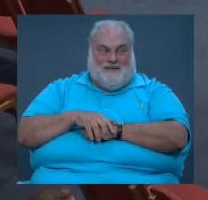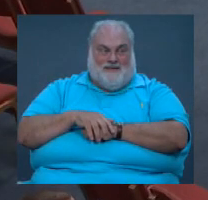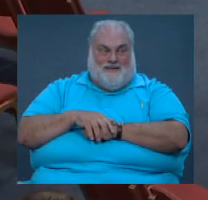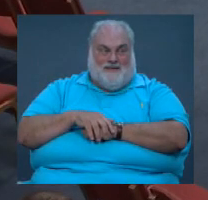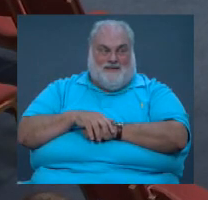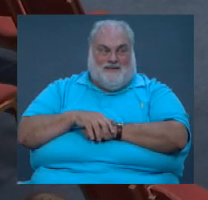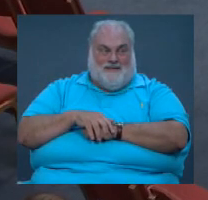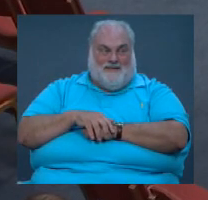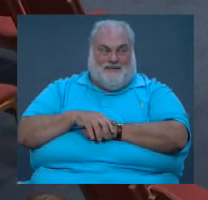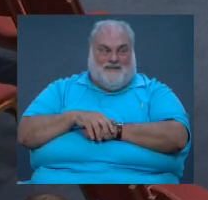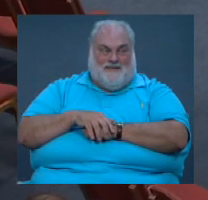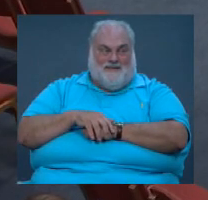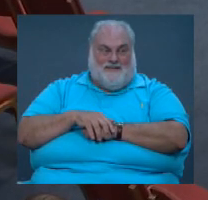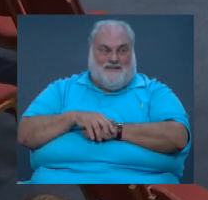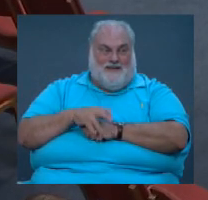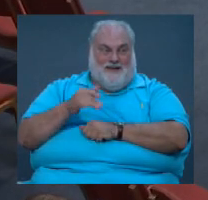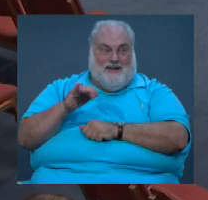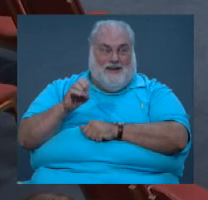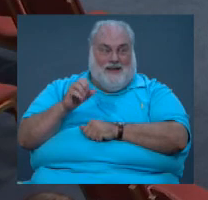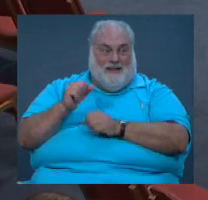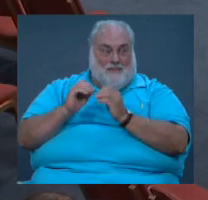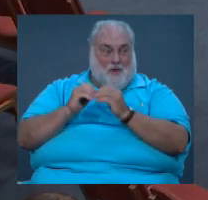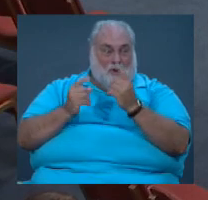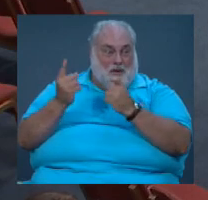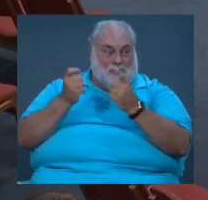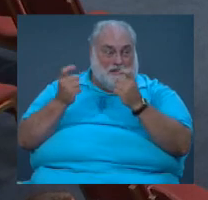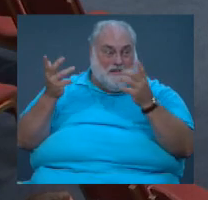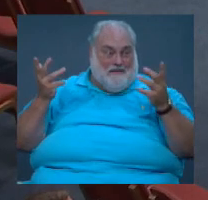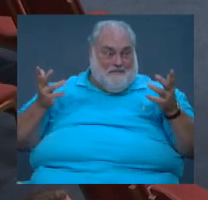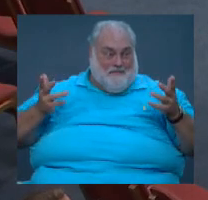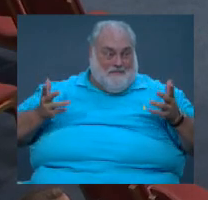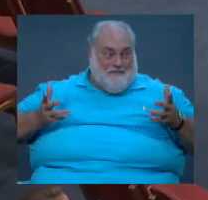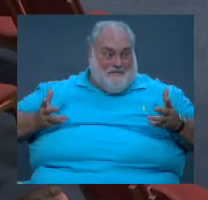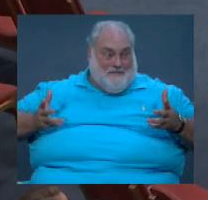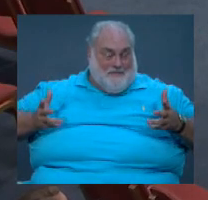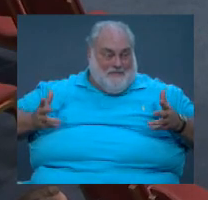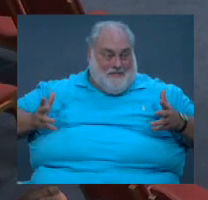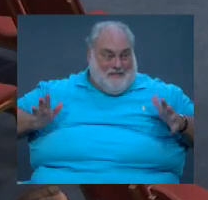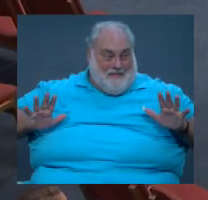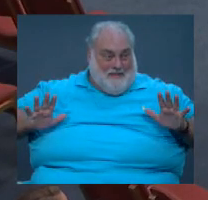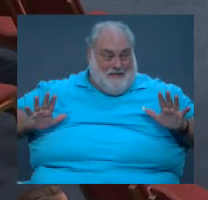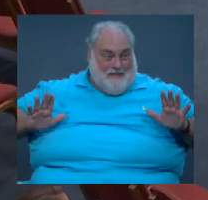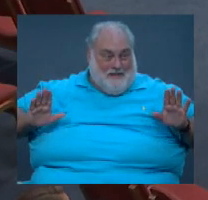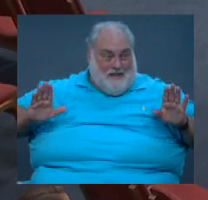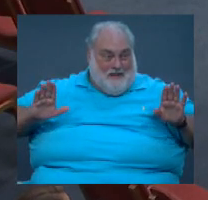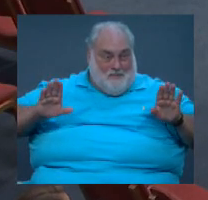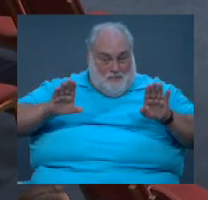All right. Director Hines, anyone, we have any questions? I want to make certain. All right. No other questions. A